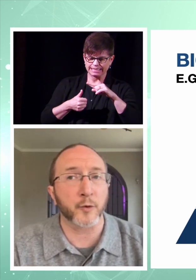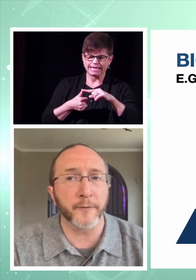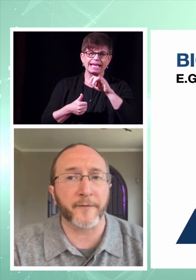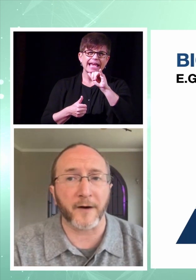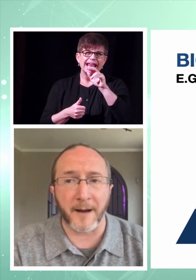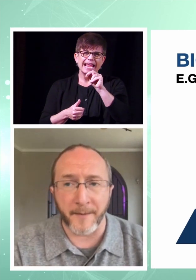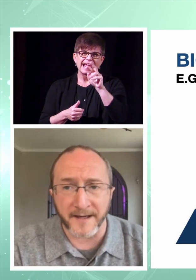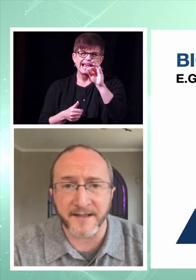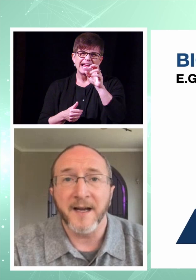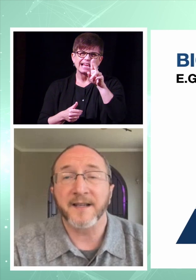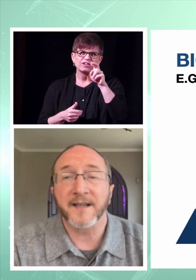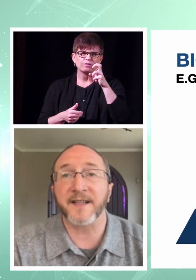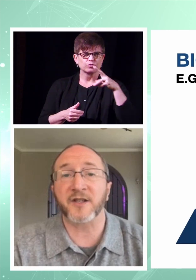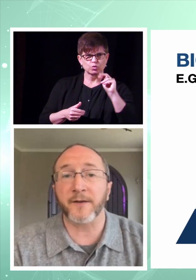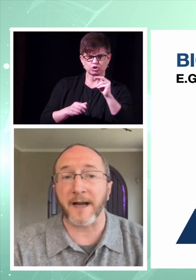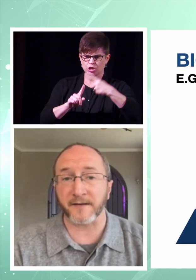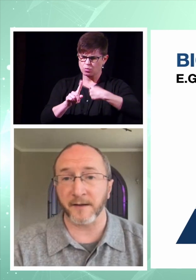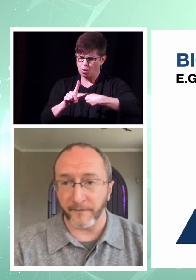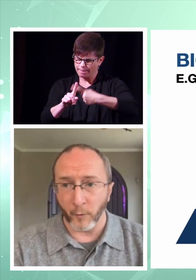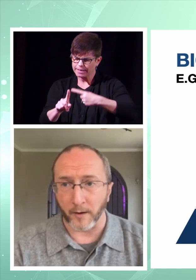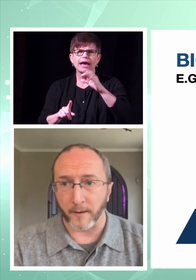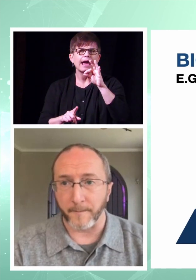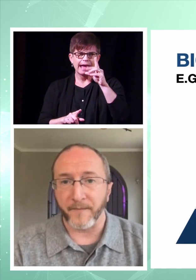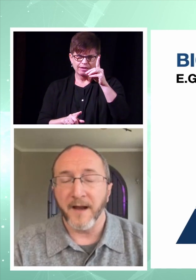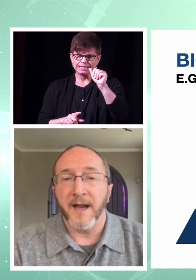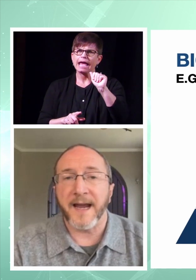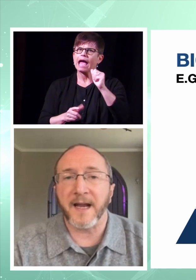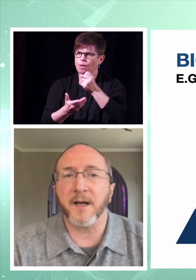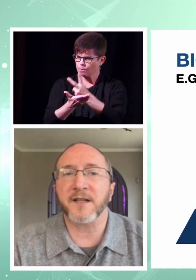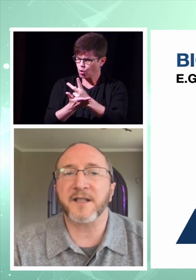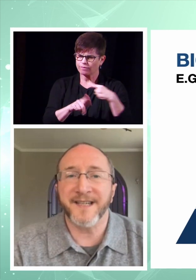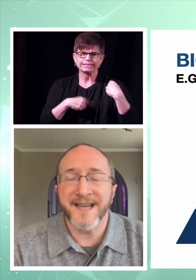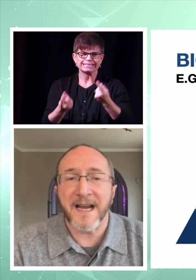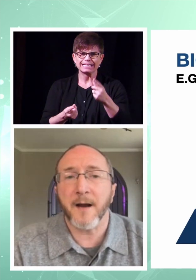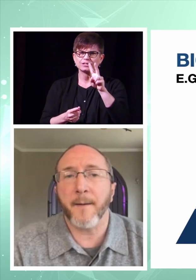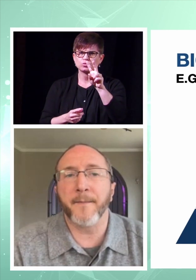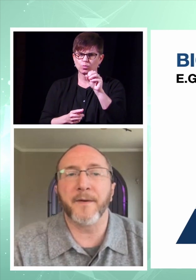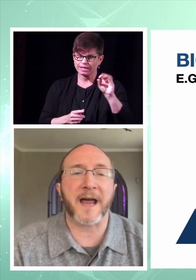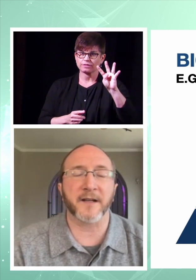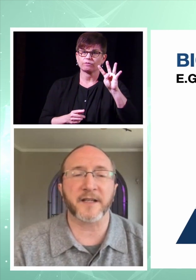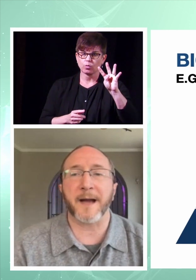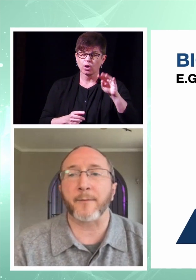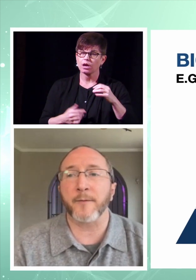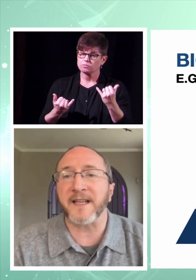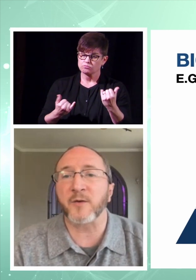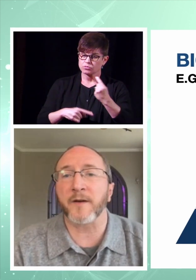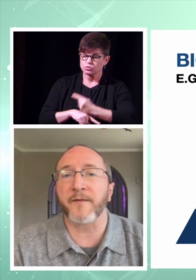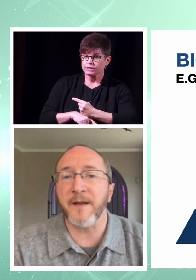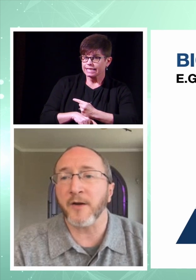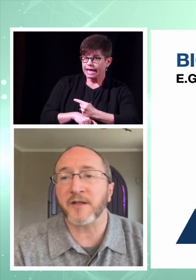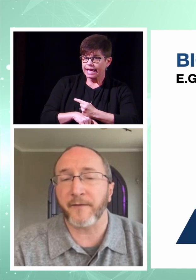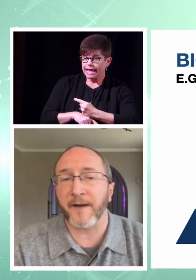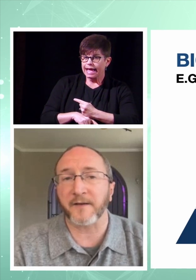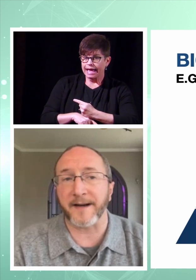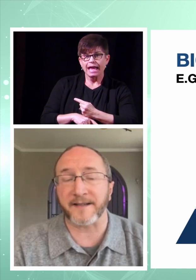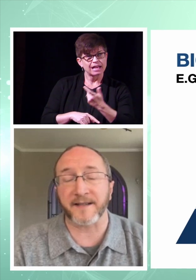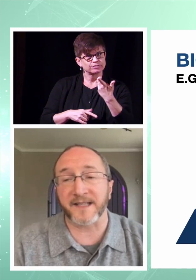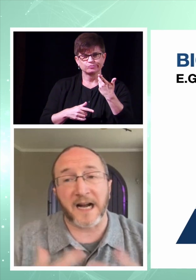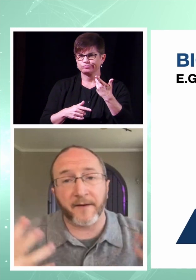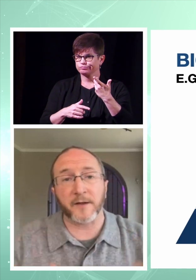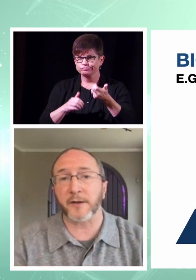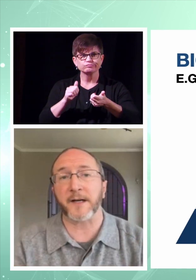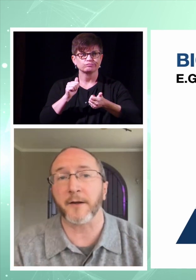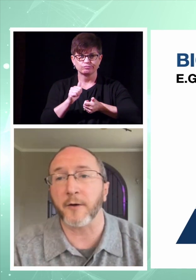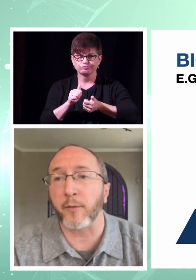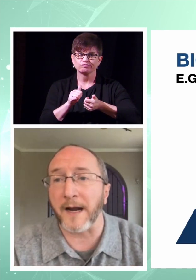FDA approved for MS since 2004. And today, natalizumab remains one of the most effective medicines